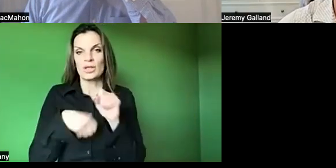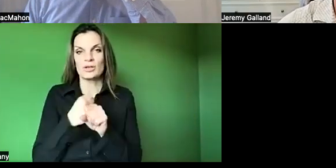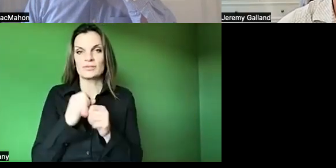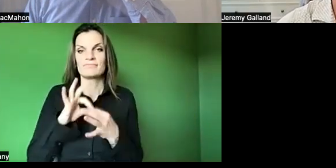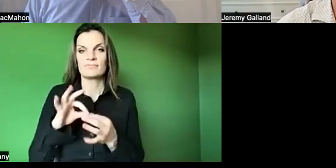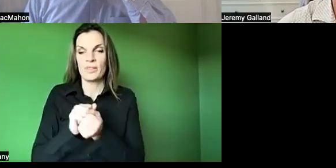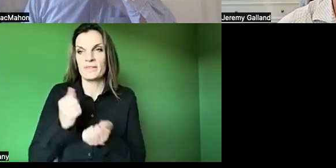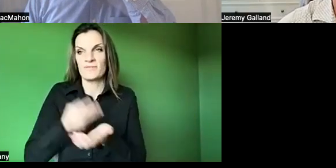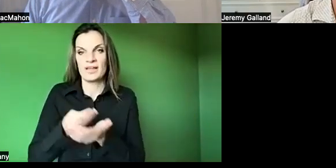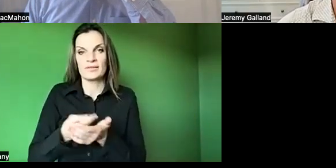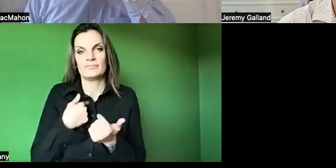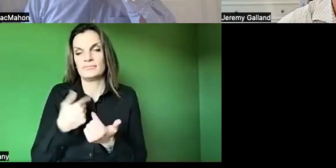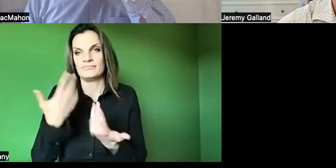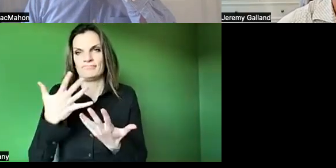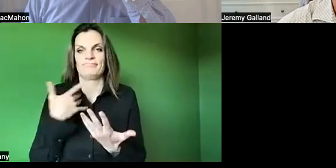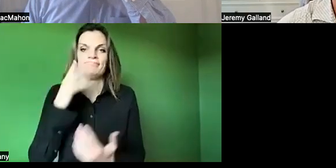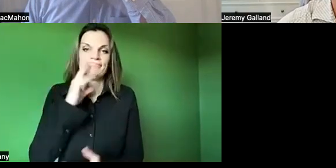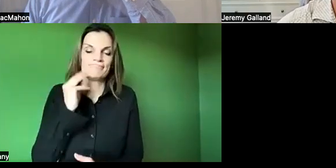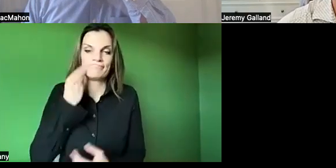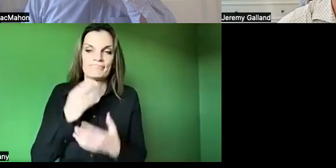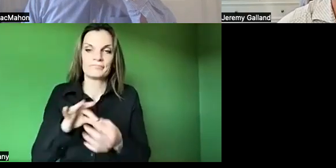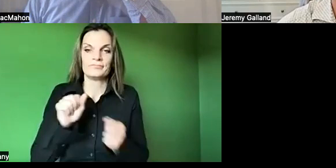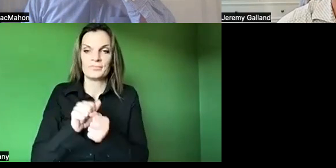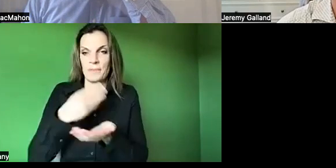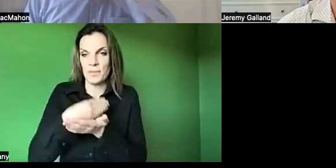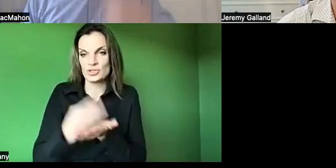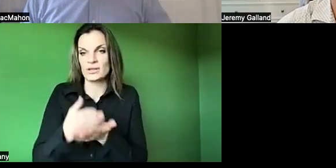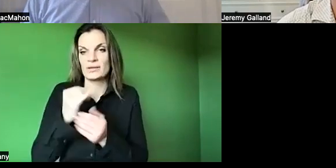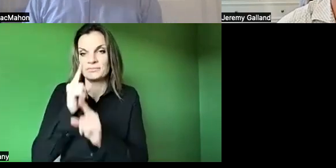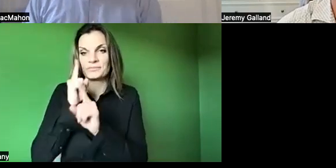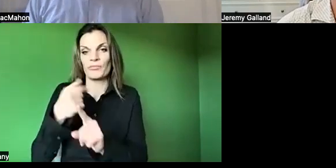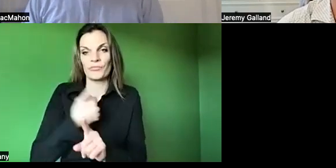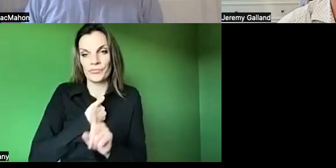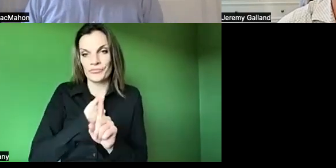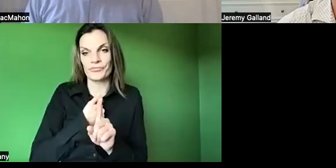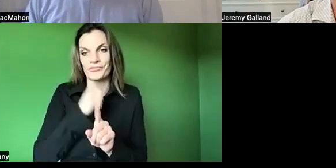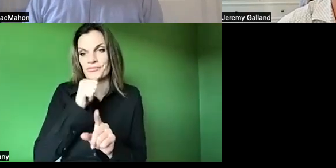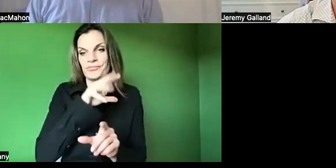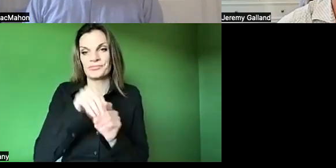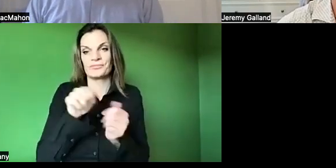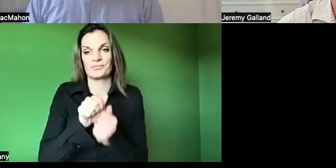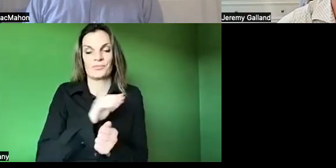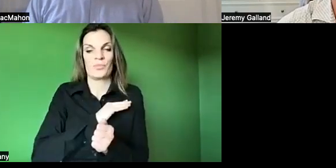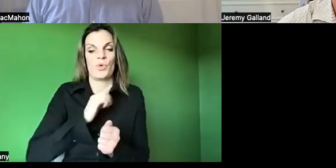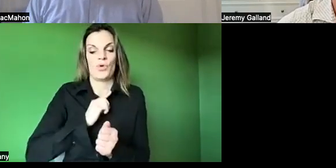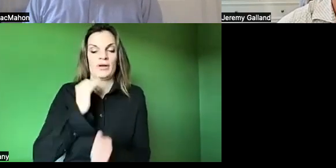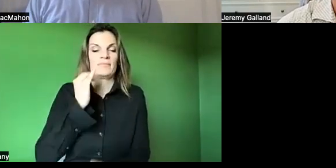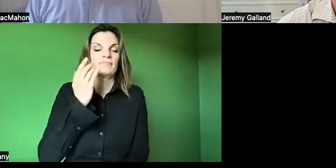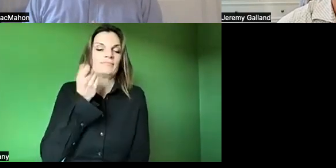the budget and the long-term goals. But to be honest, I would not have run for the board if that was my actual